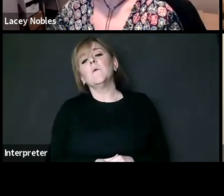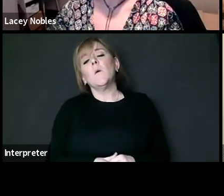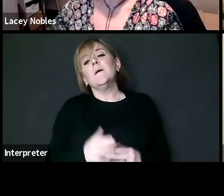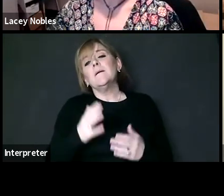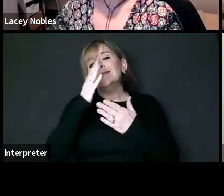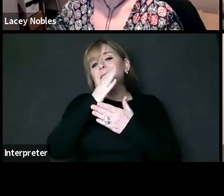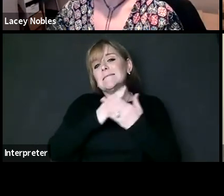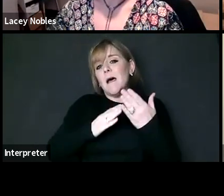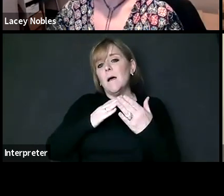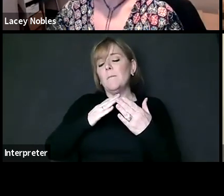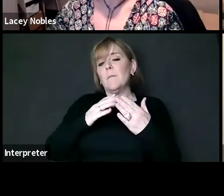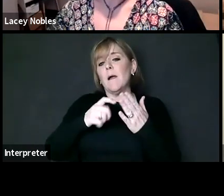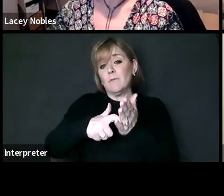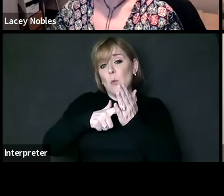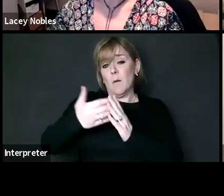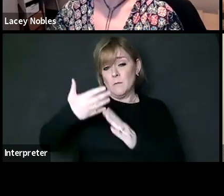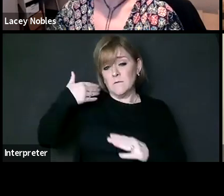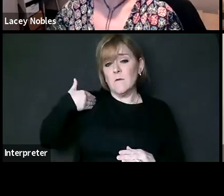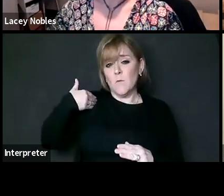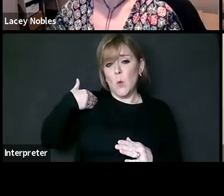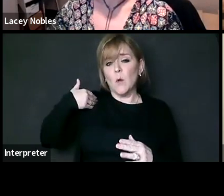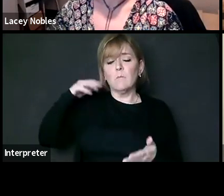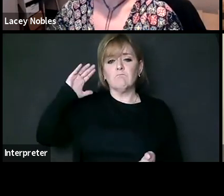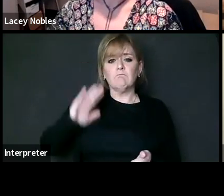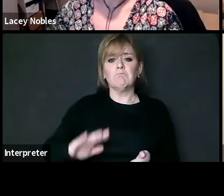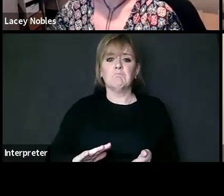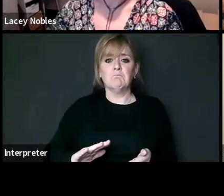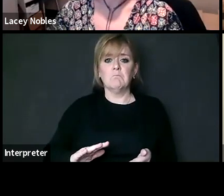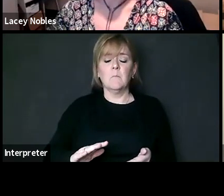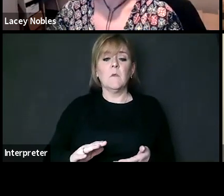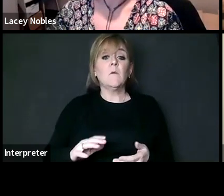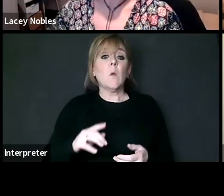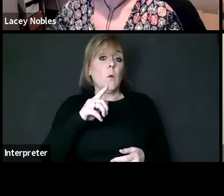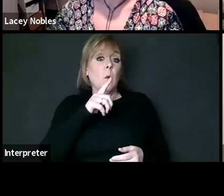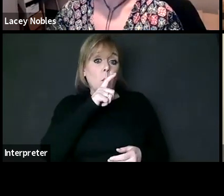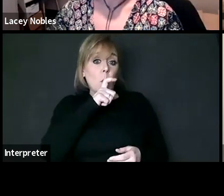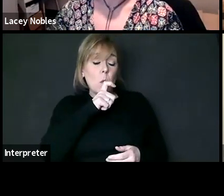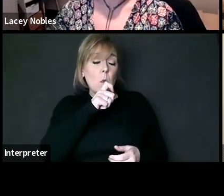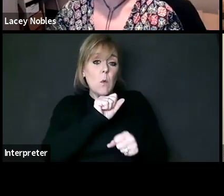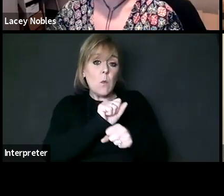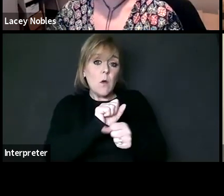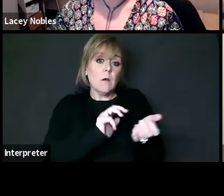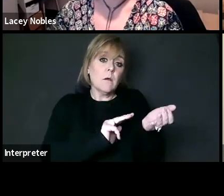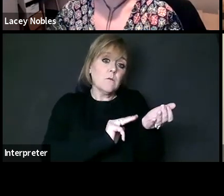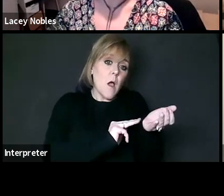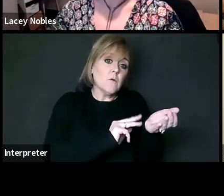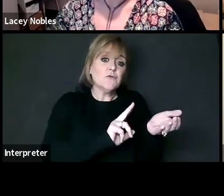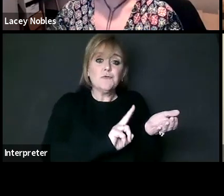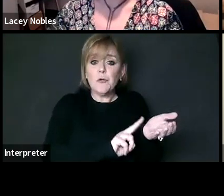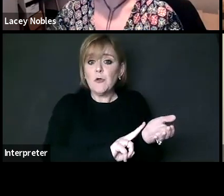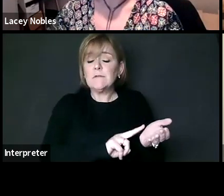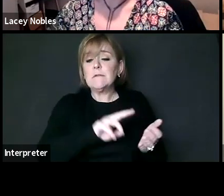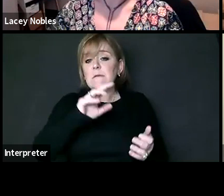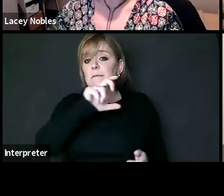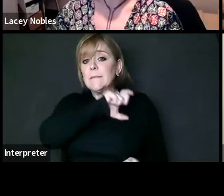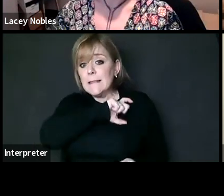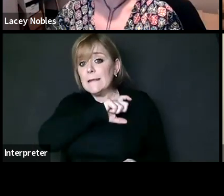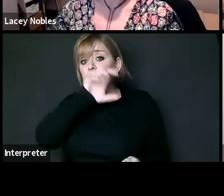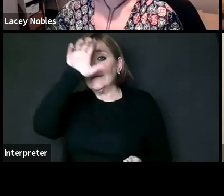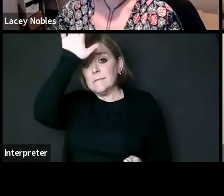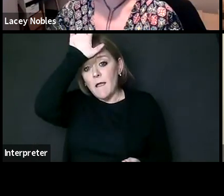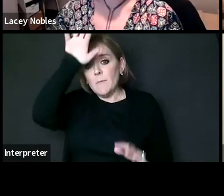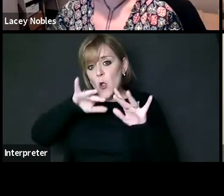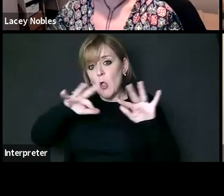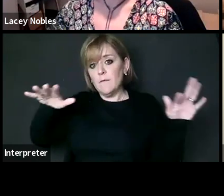Certainly frontline people, all the healthcare workers and frontline people that need to get back to work. Walmart's going to help